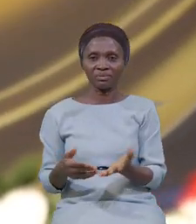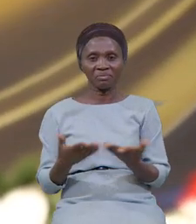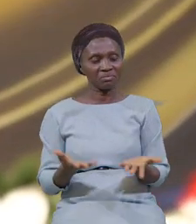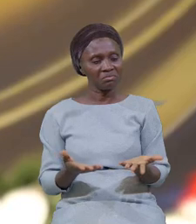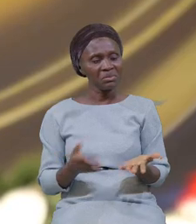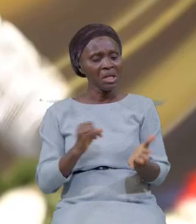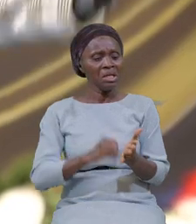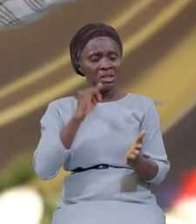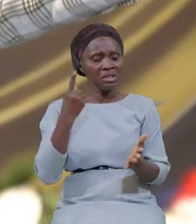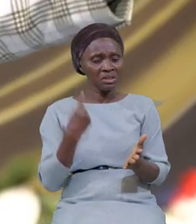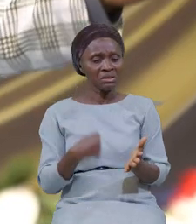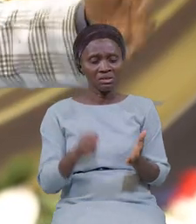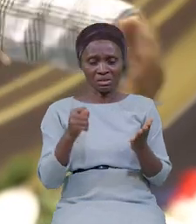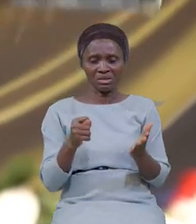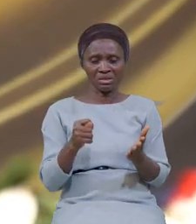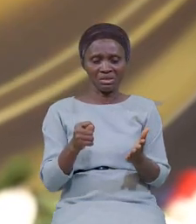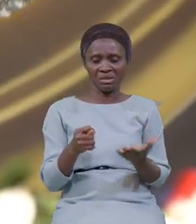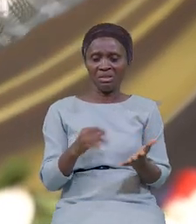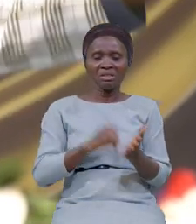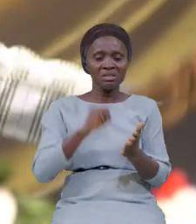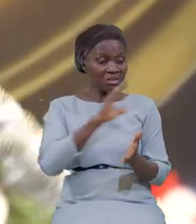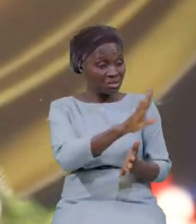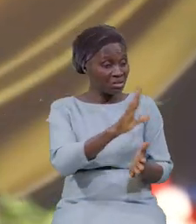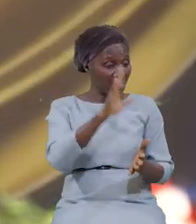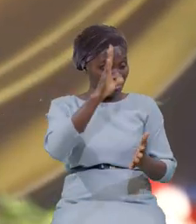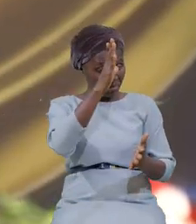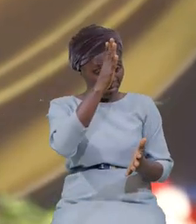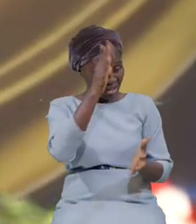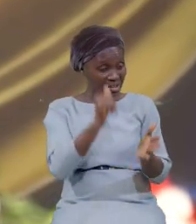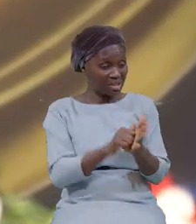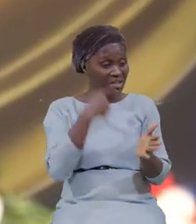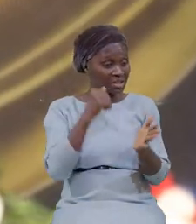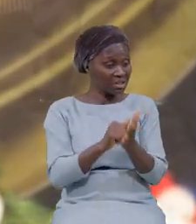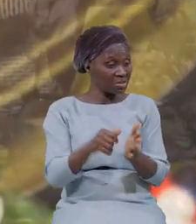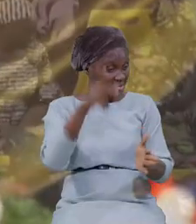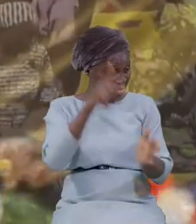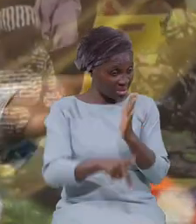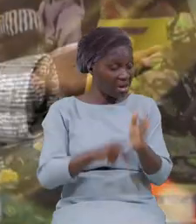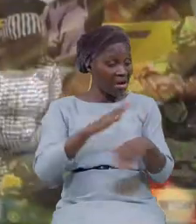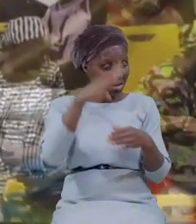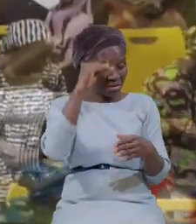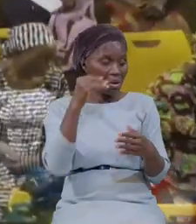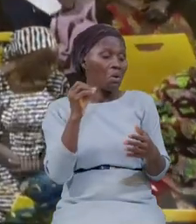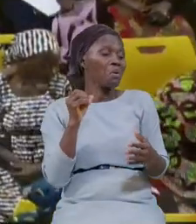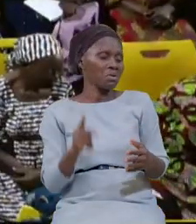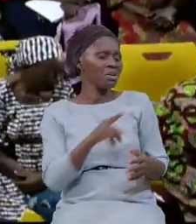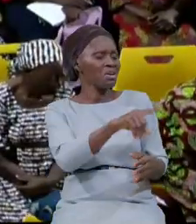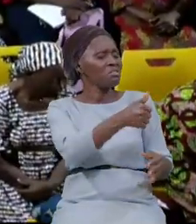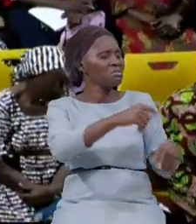should be killed, okay. Go and kill and eat. That will not save